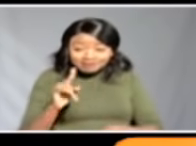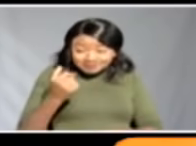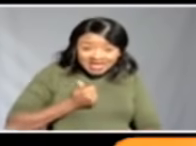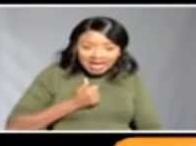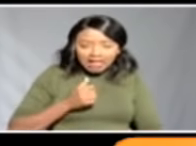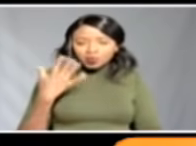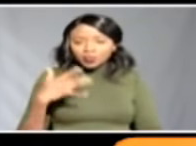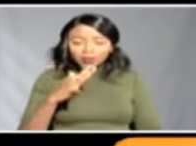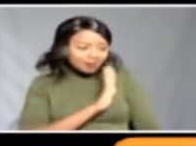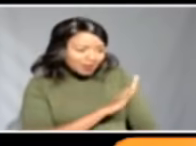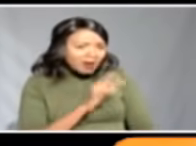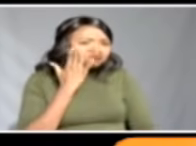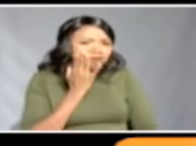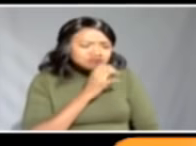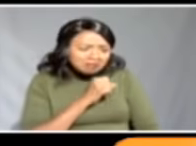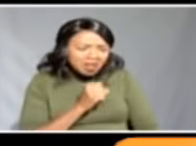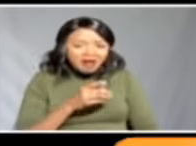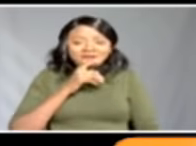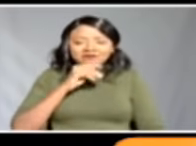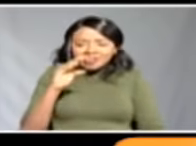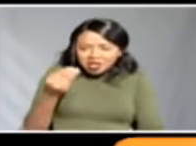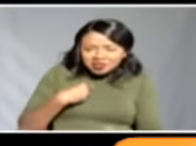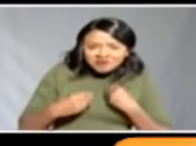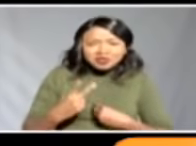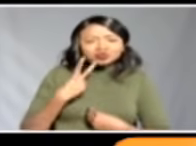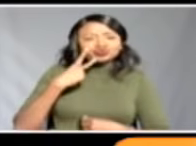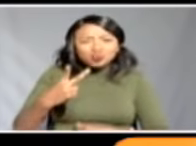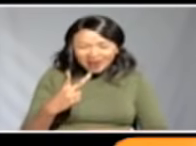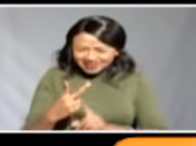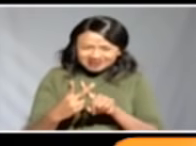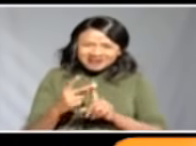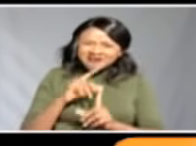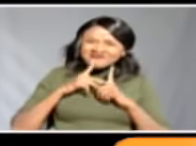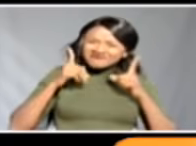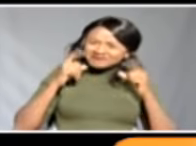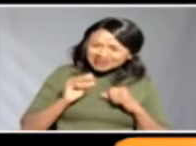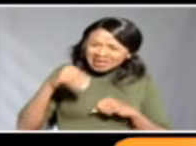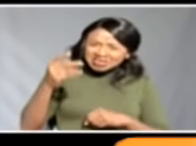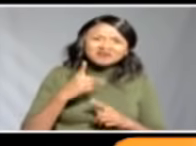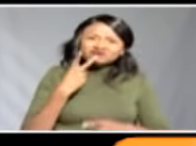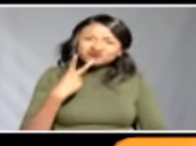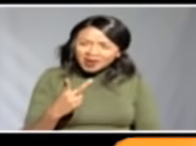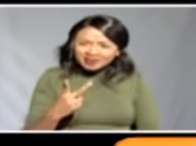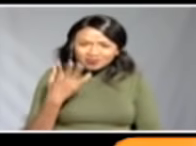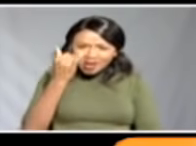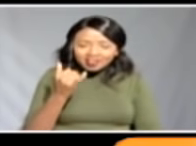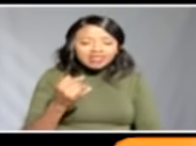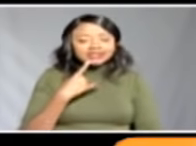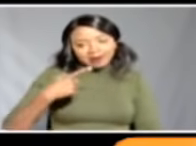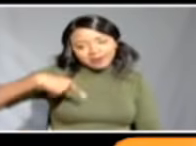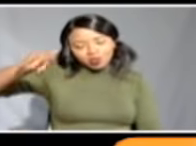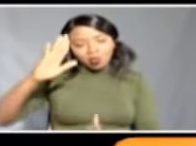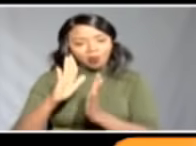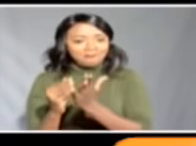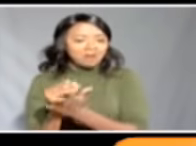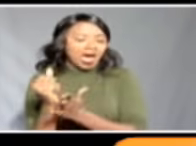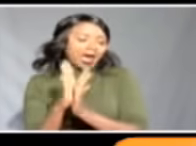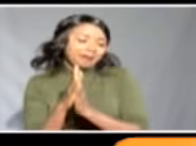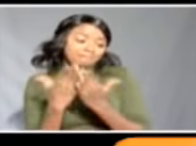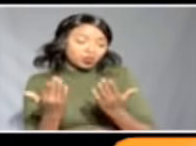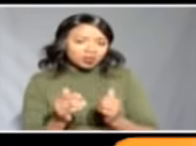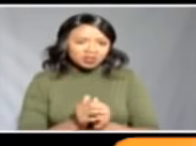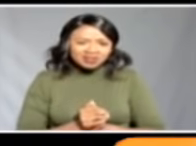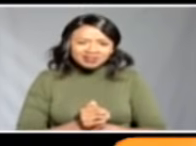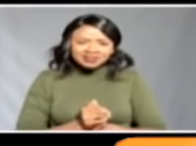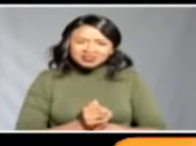father amenipatia 200 sinishikie pesa. Nikasema father amekupatia 200 yani hata amesema niende ni buy kitabu. Ndio sasa